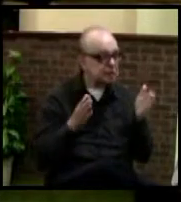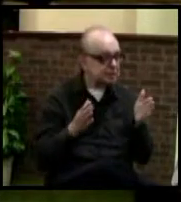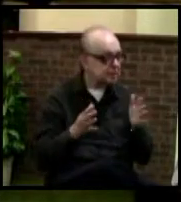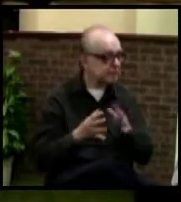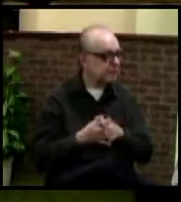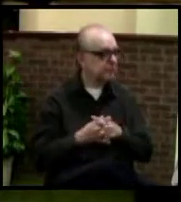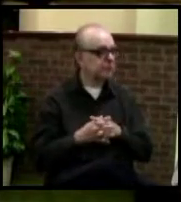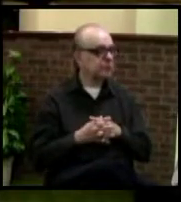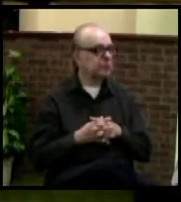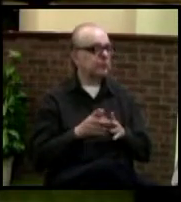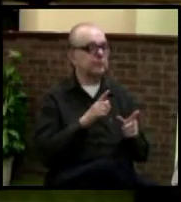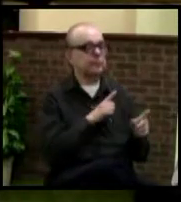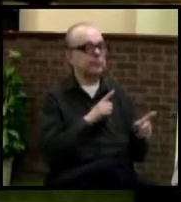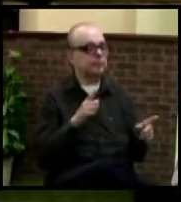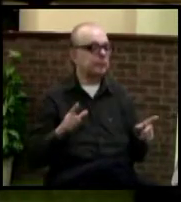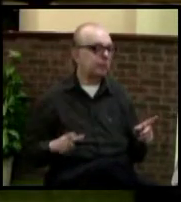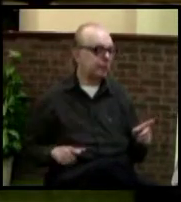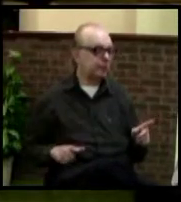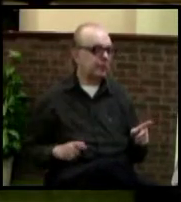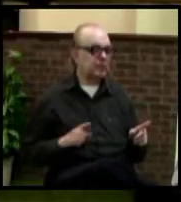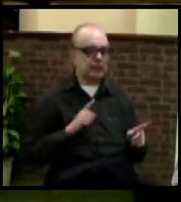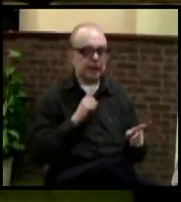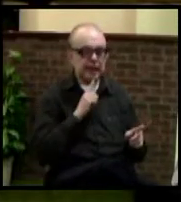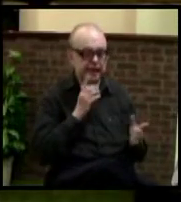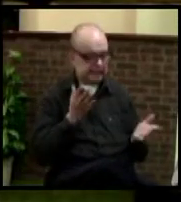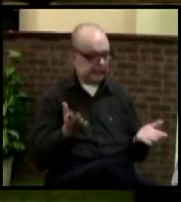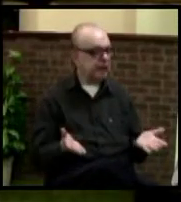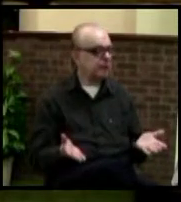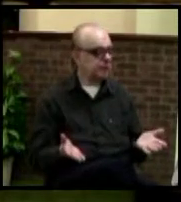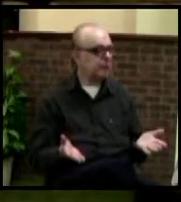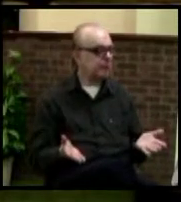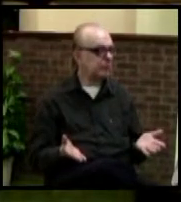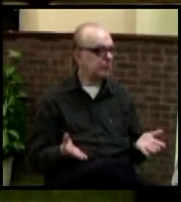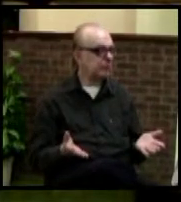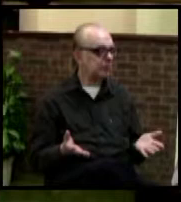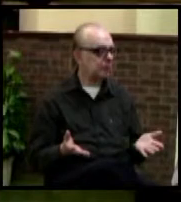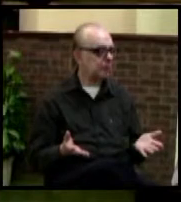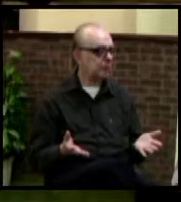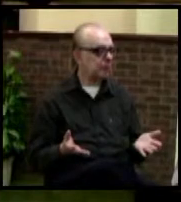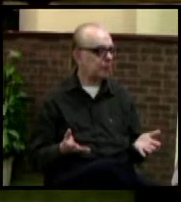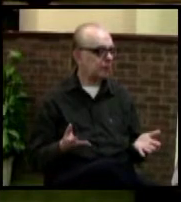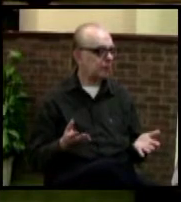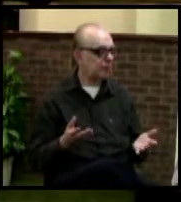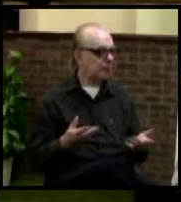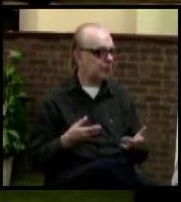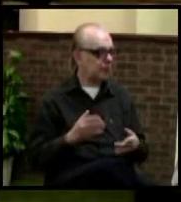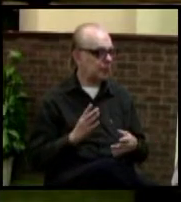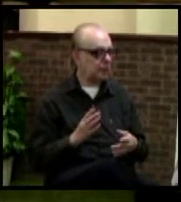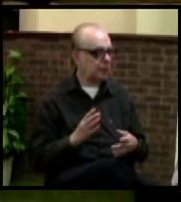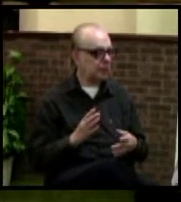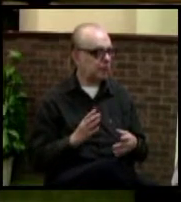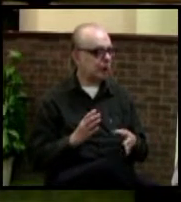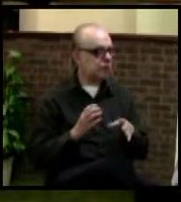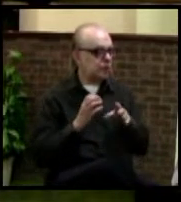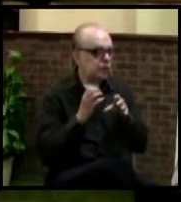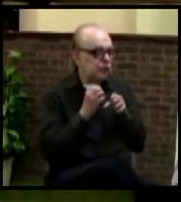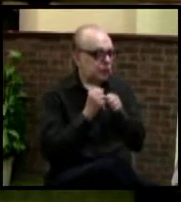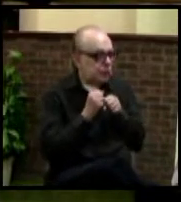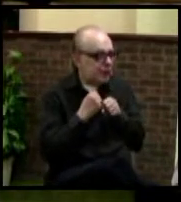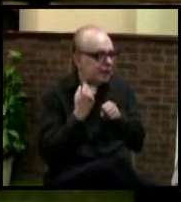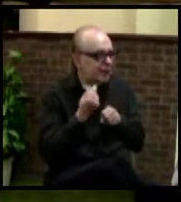listen, the Lord is at hand. And what it is God is trying to squeeze